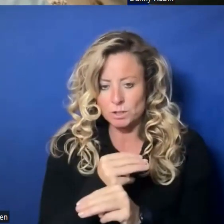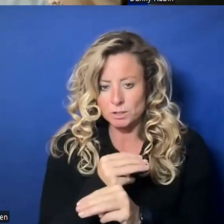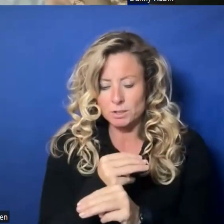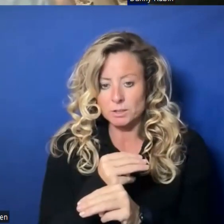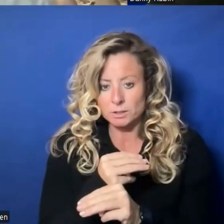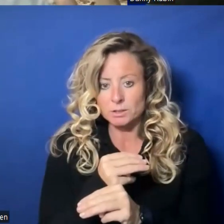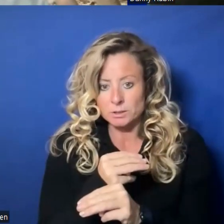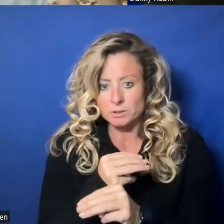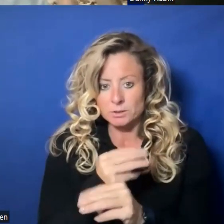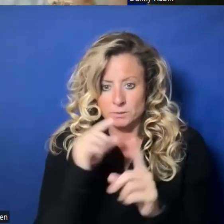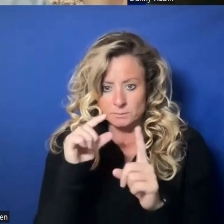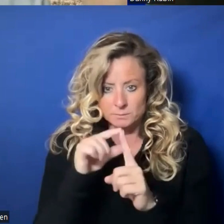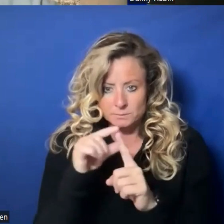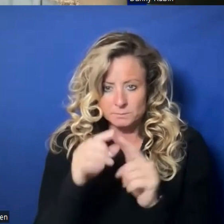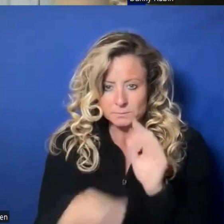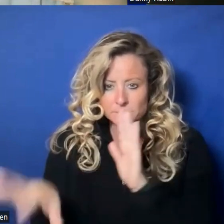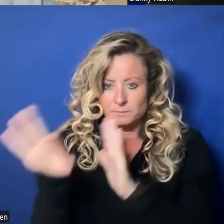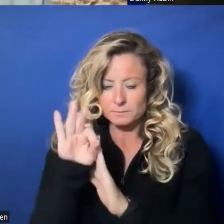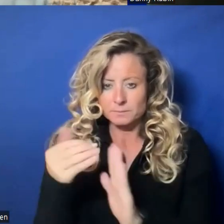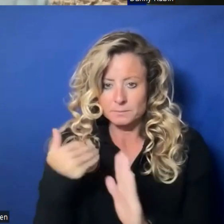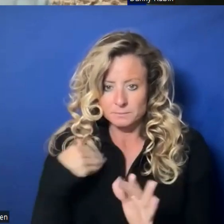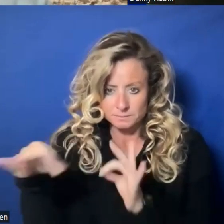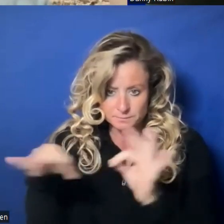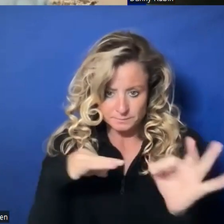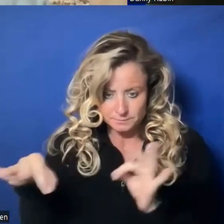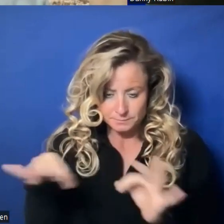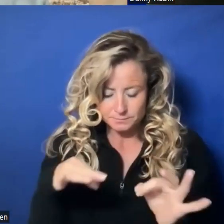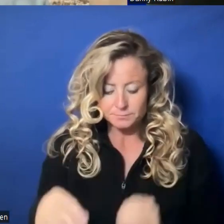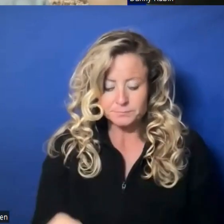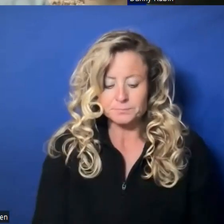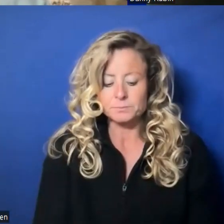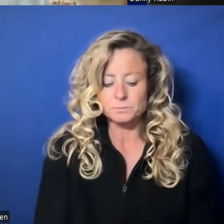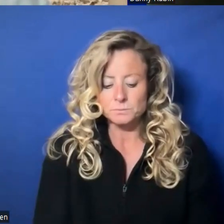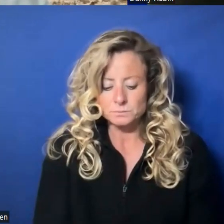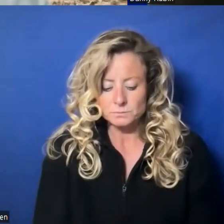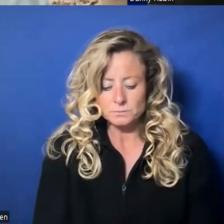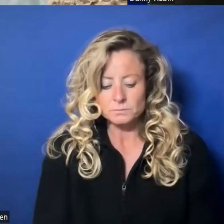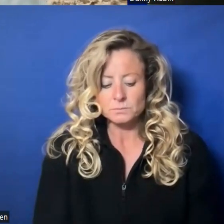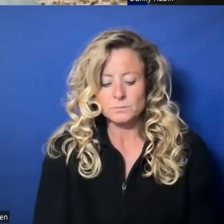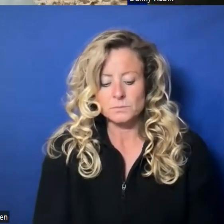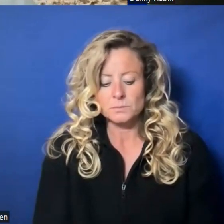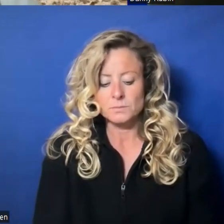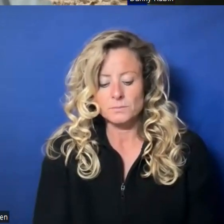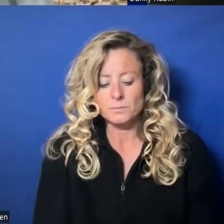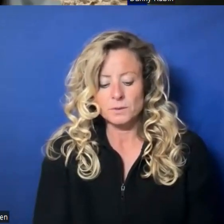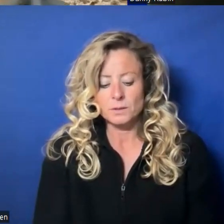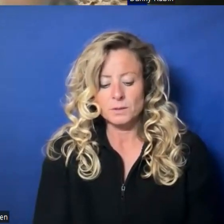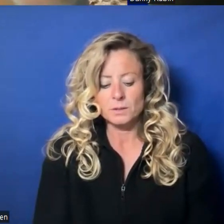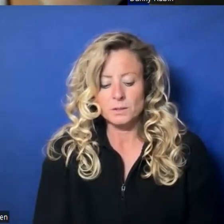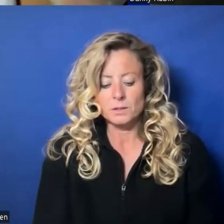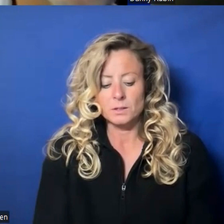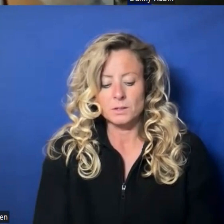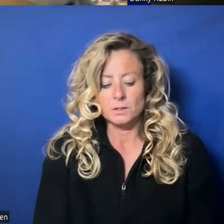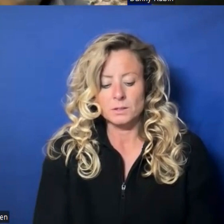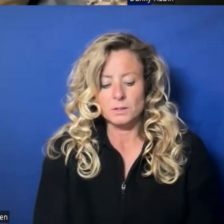I described before. In this grid, let's say if the grid today is